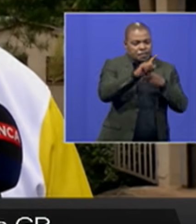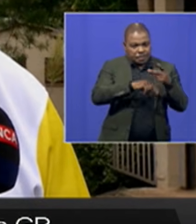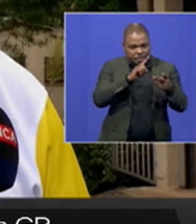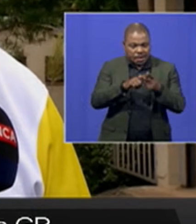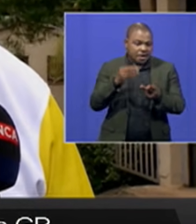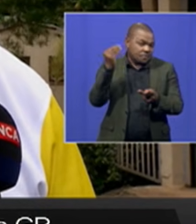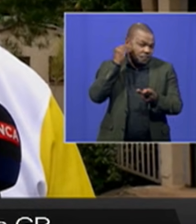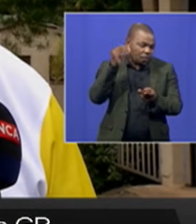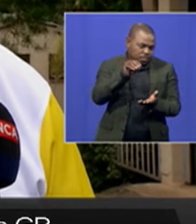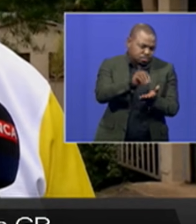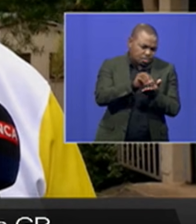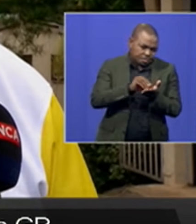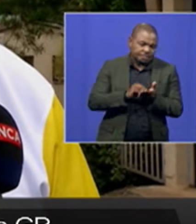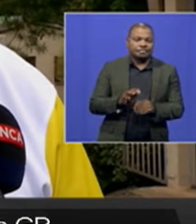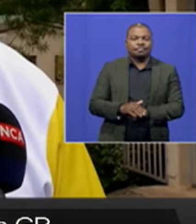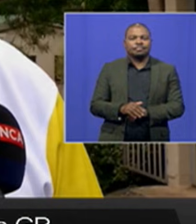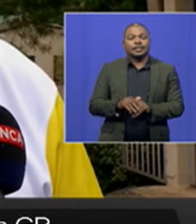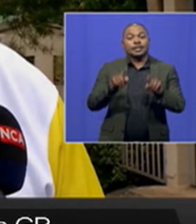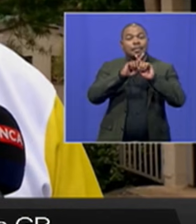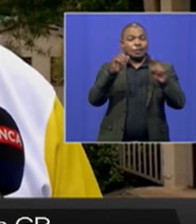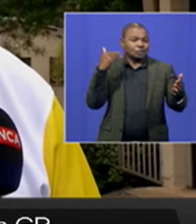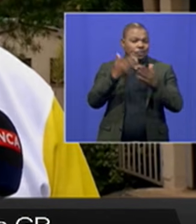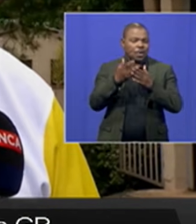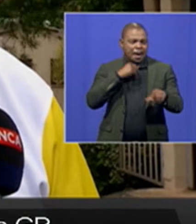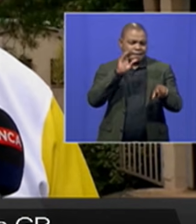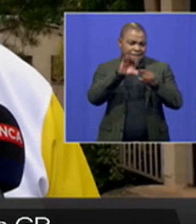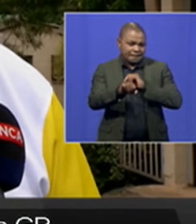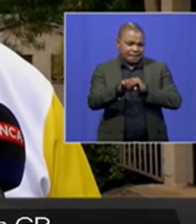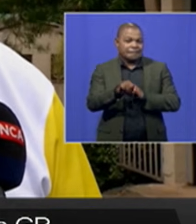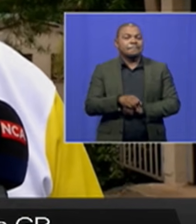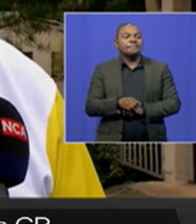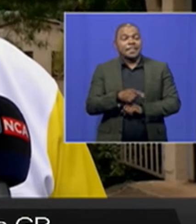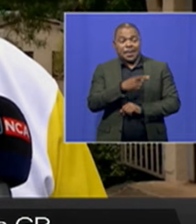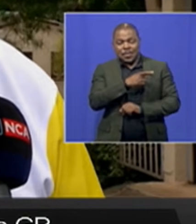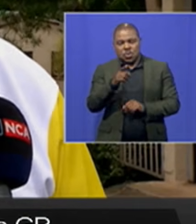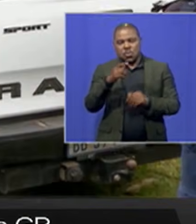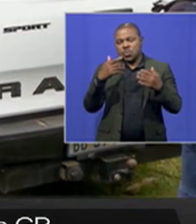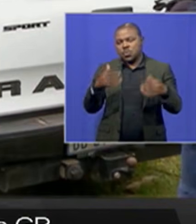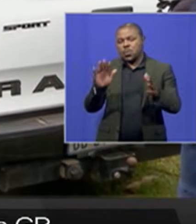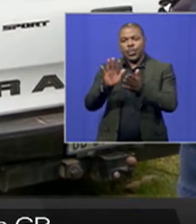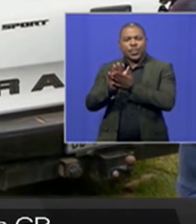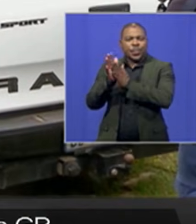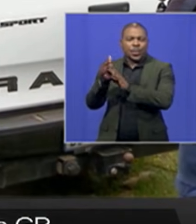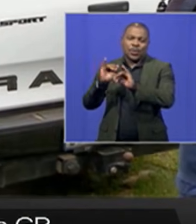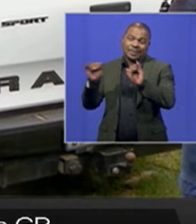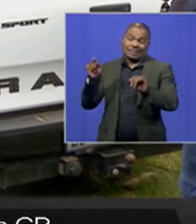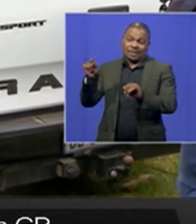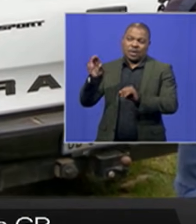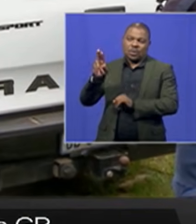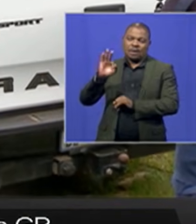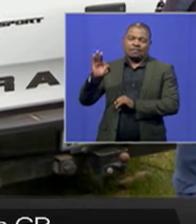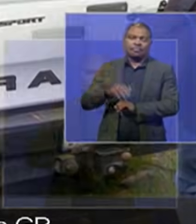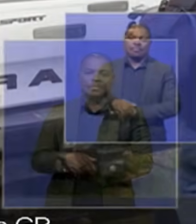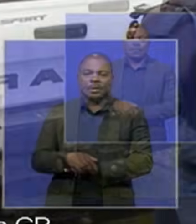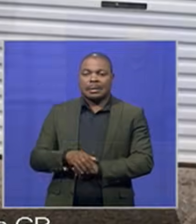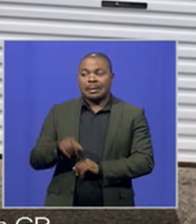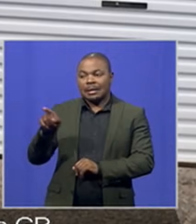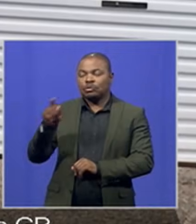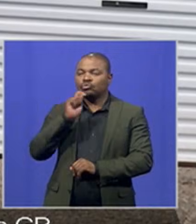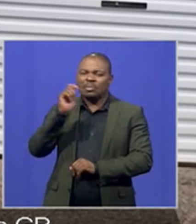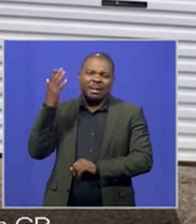they have. But so far, we have established that they have done a lot of harm. Tjhelete ena ho tlalewa ene ile ya dithuso